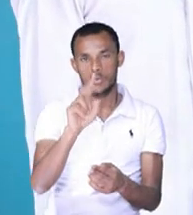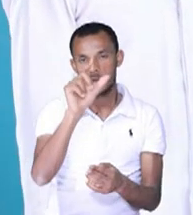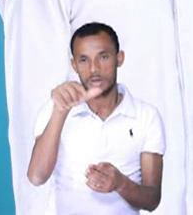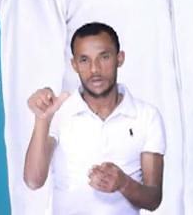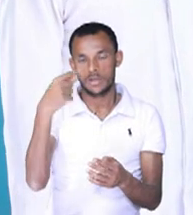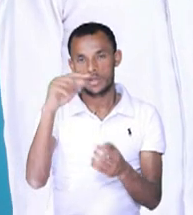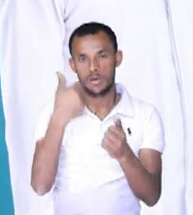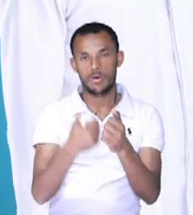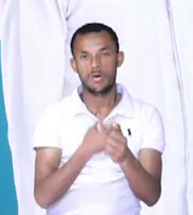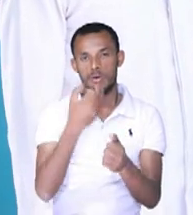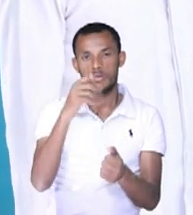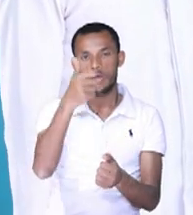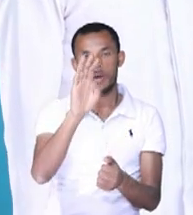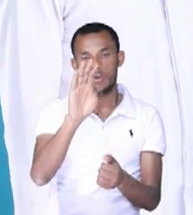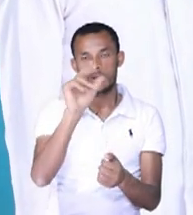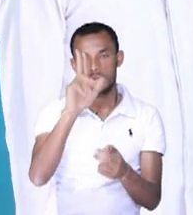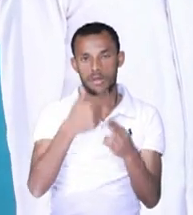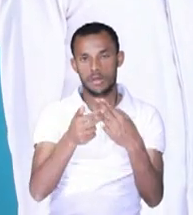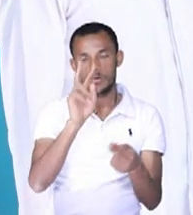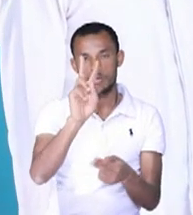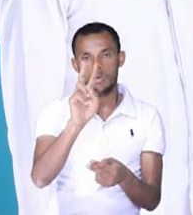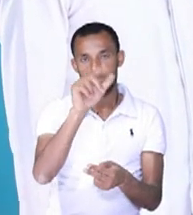the order of AB it is 3 by 2 it will be.